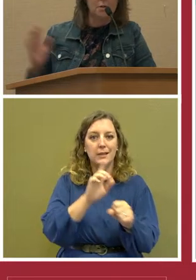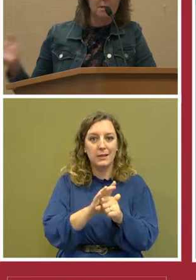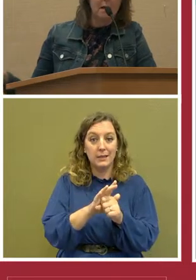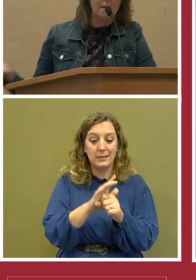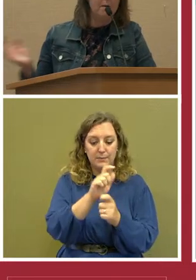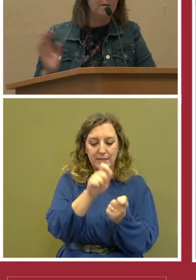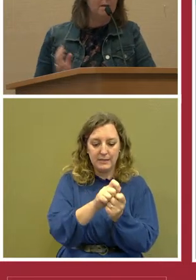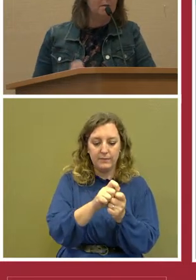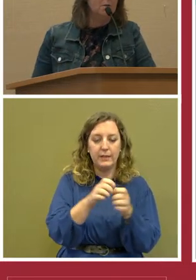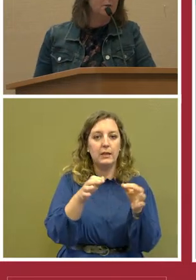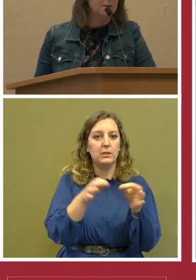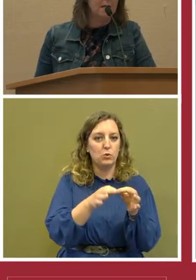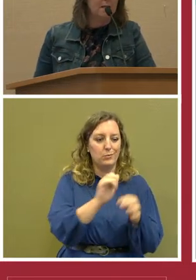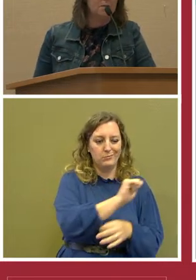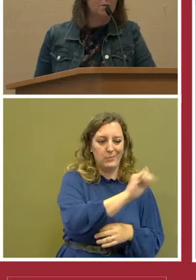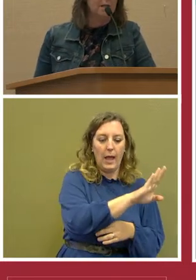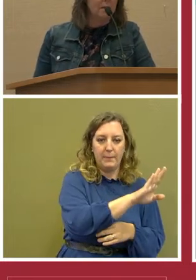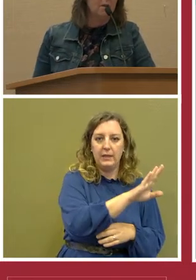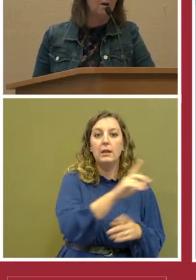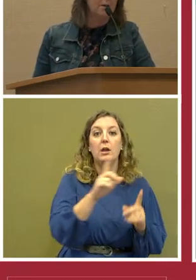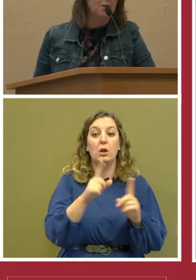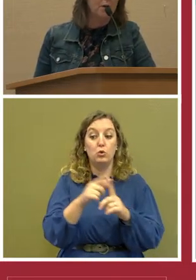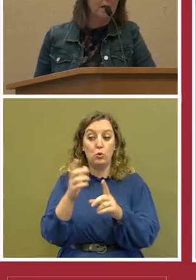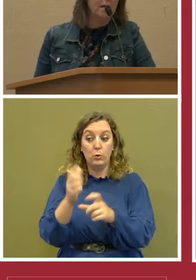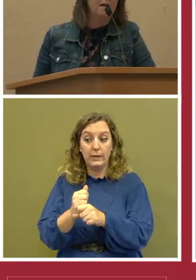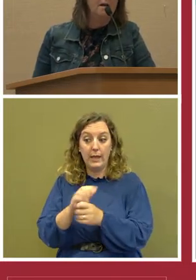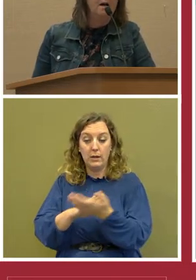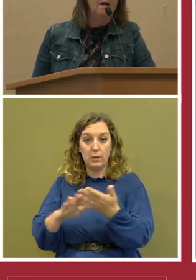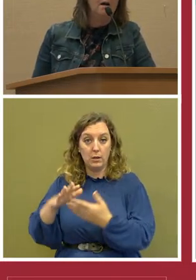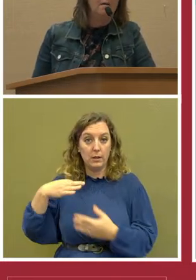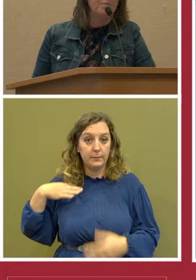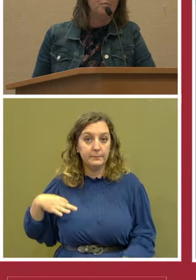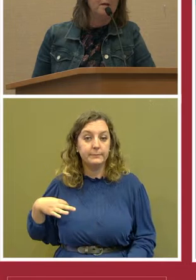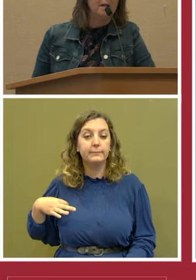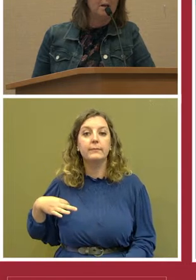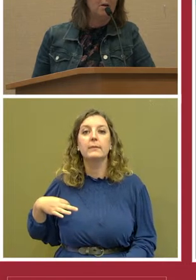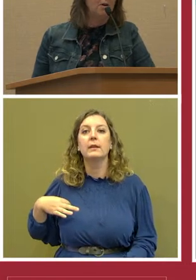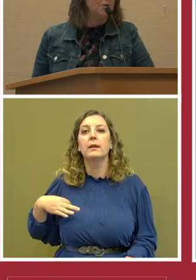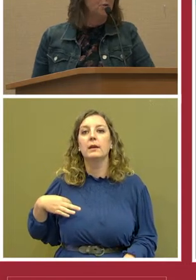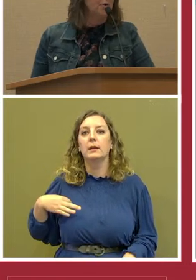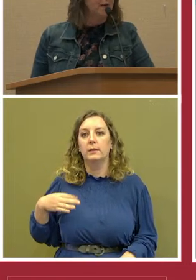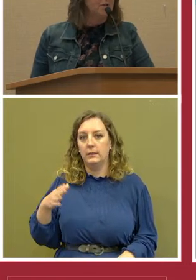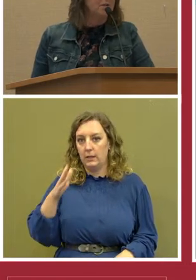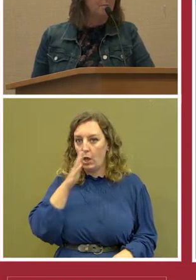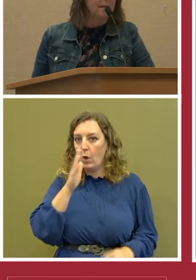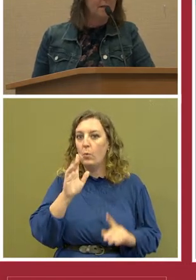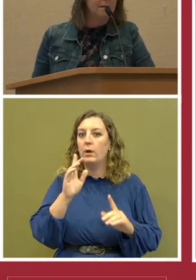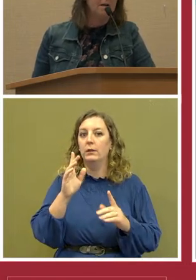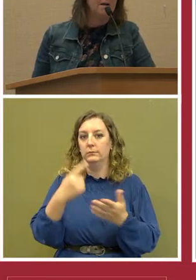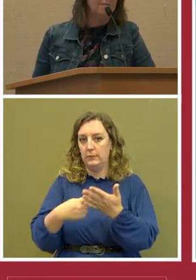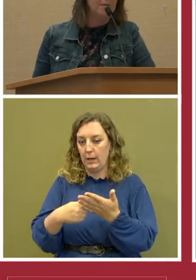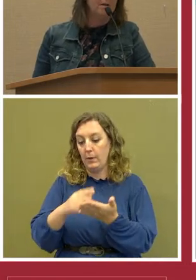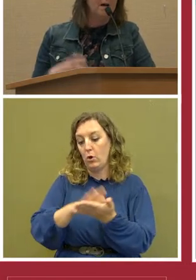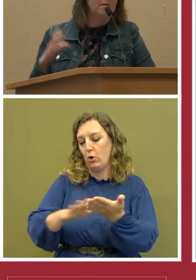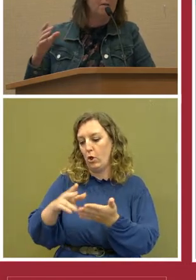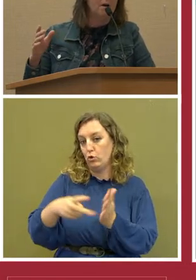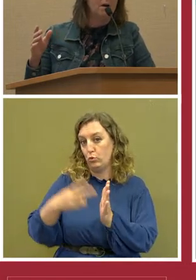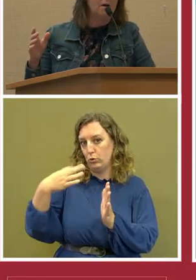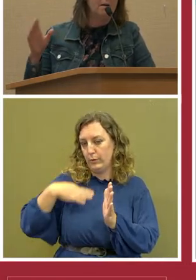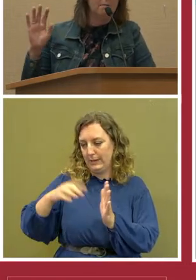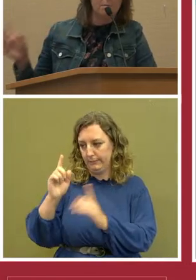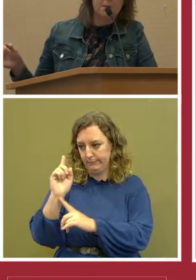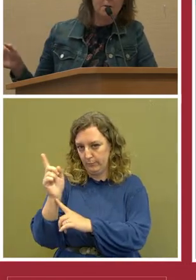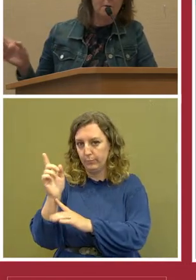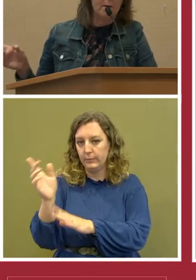certain score, just like IB in certain states, to get the college credit. We'll be hitting on college dual credit in just a minute. A lot of